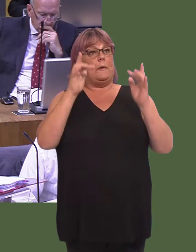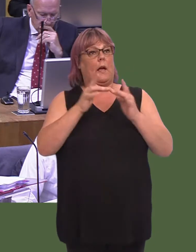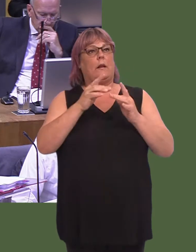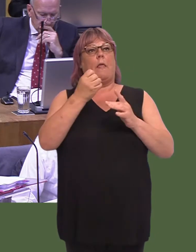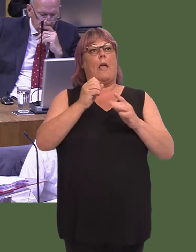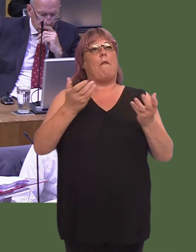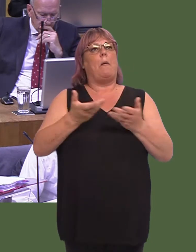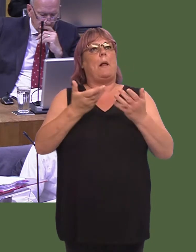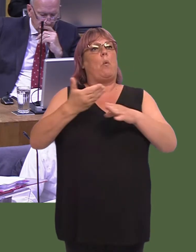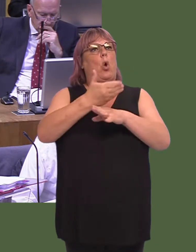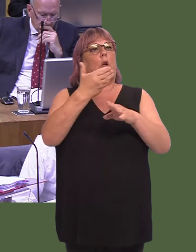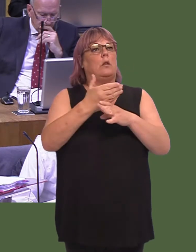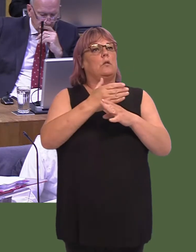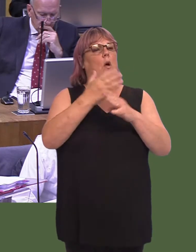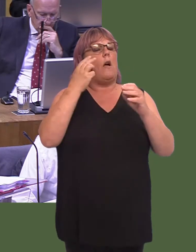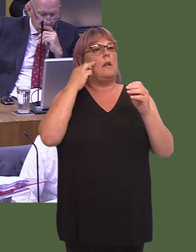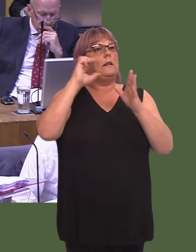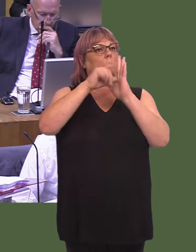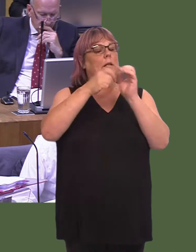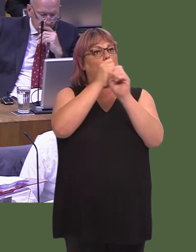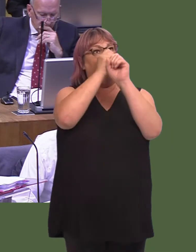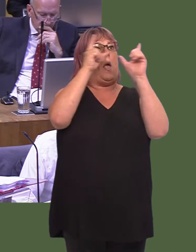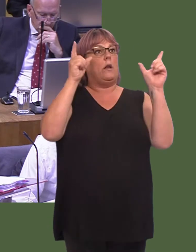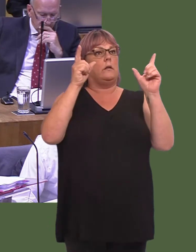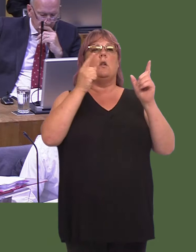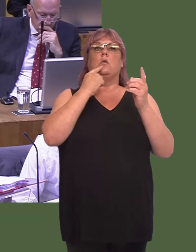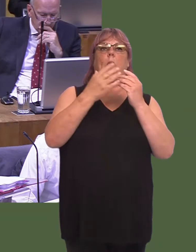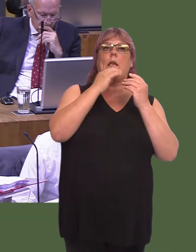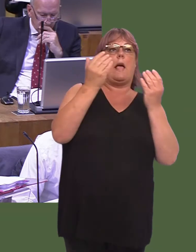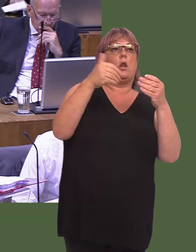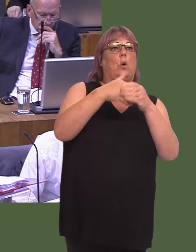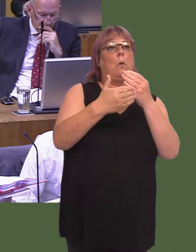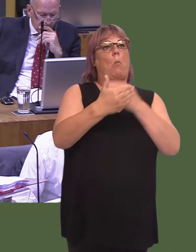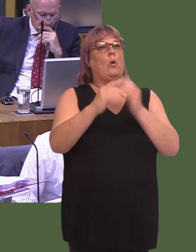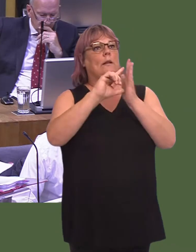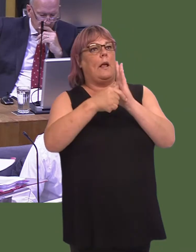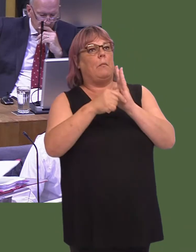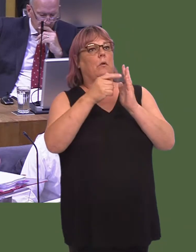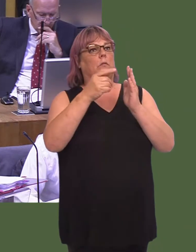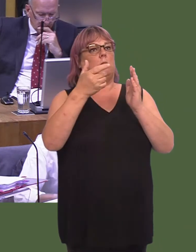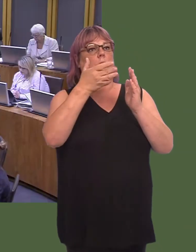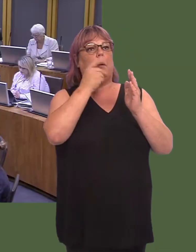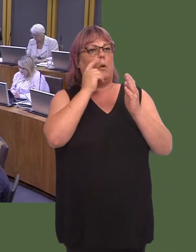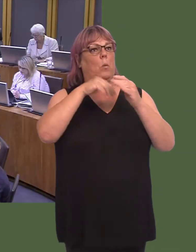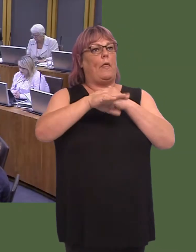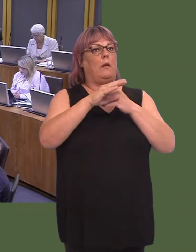play workers in disability awareness and inclusion, and that was extremely successful in engaging disabled people in outdoor play.